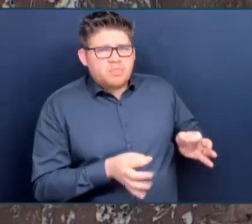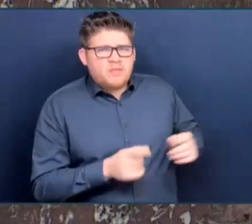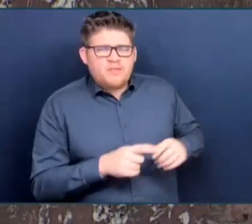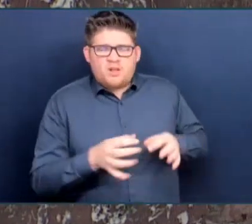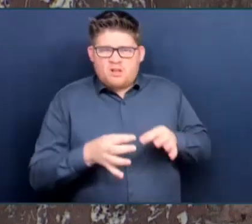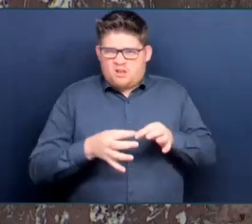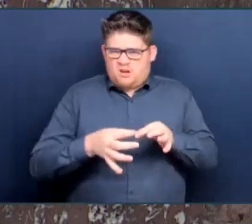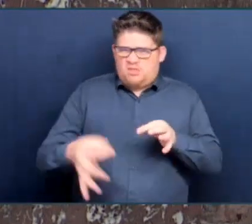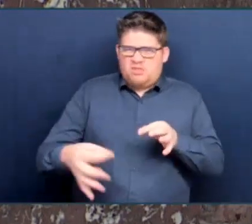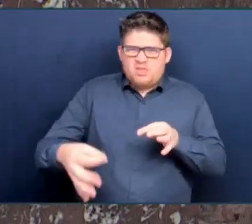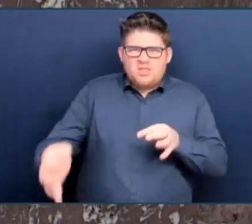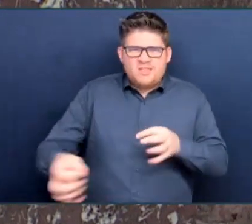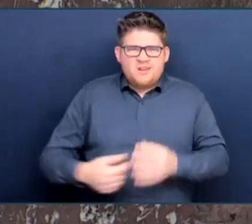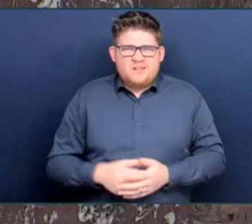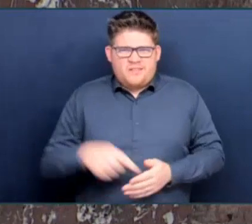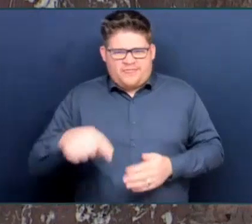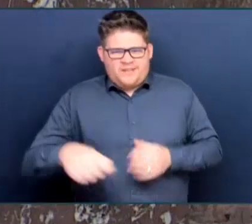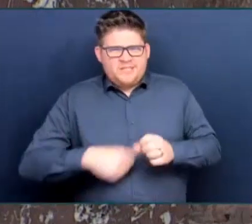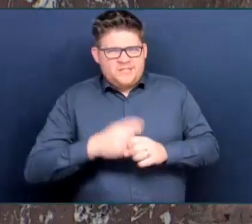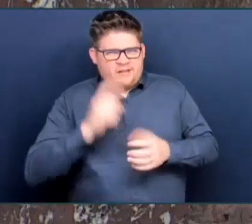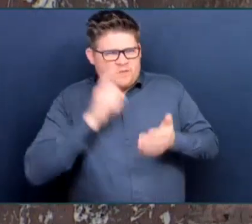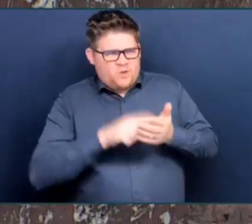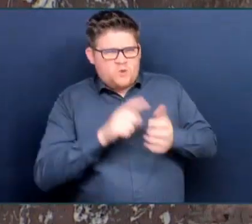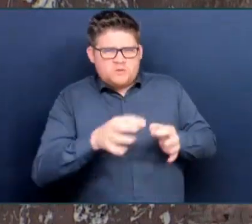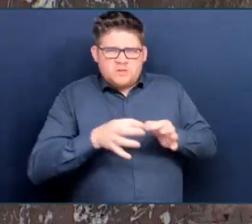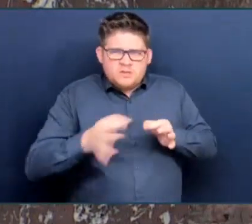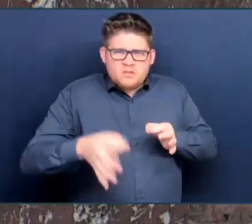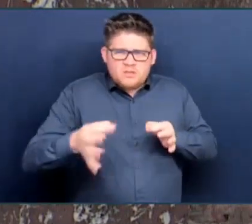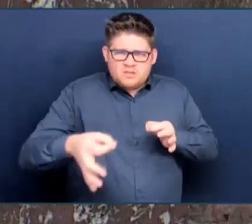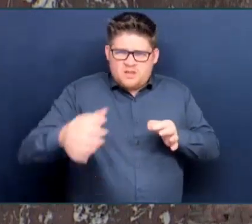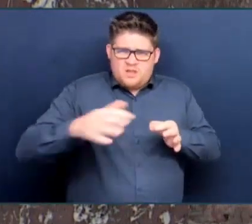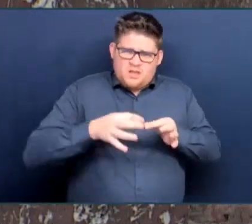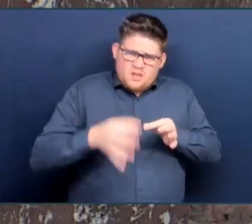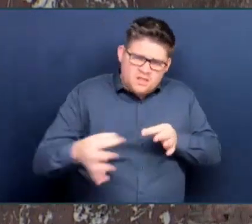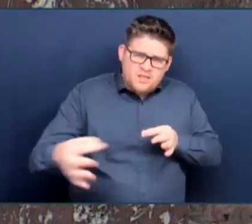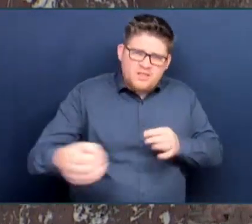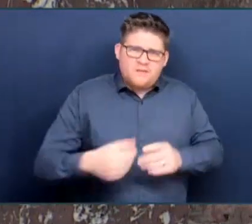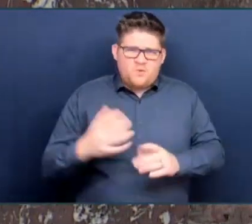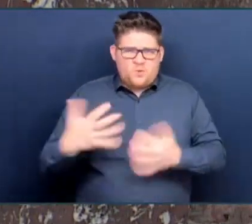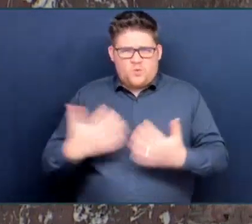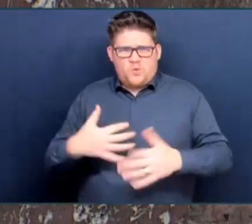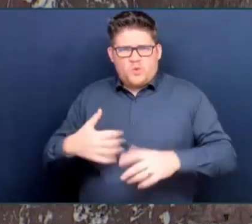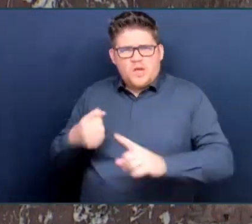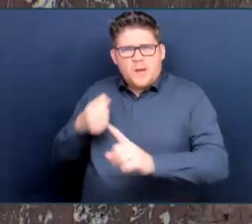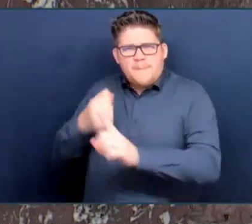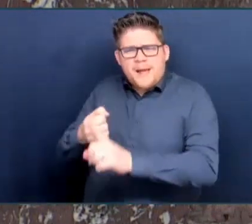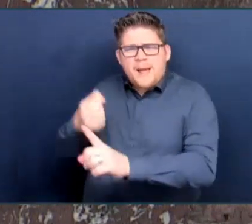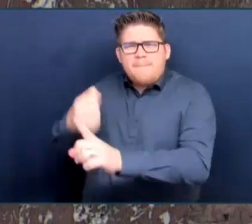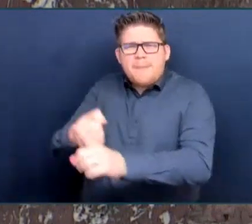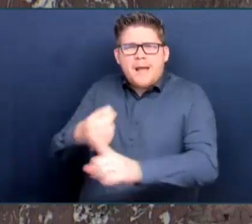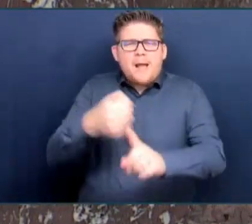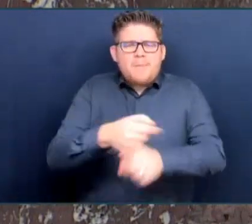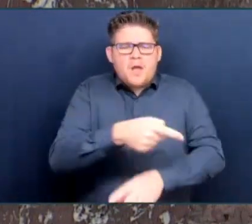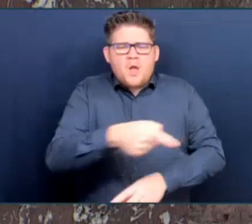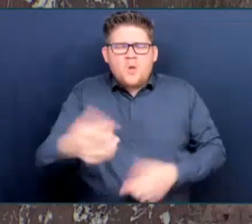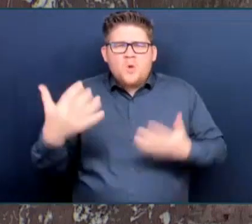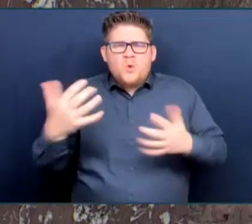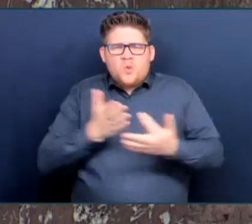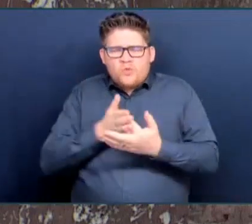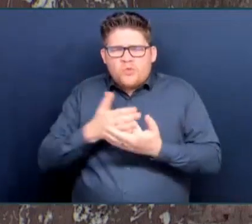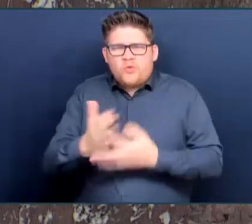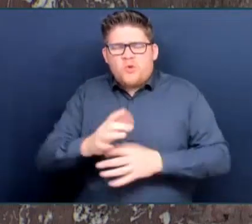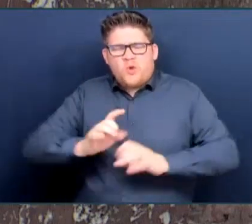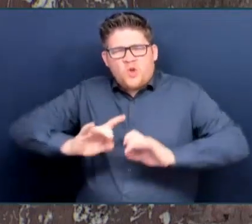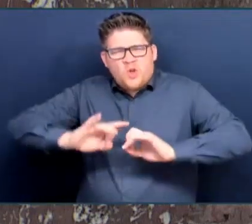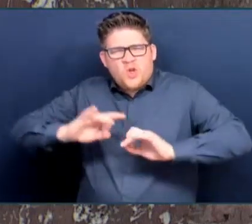crime. What is this government doing to step up and prevent people from becoming victims? It's all